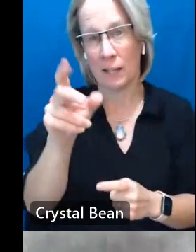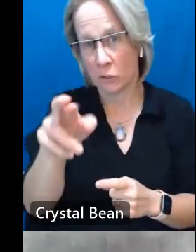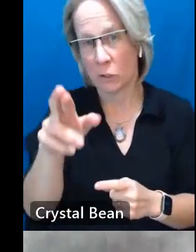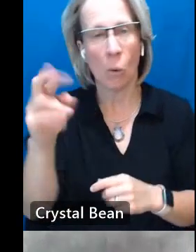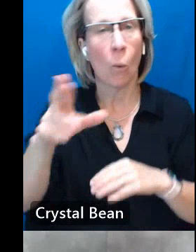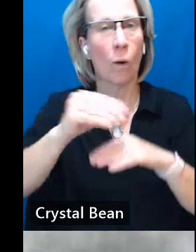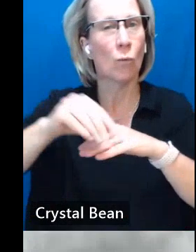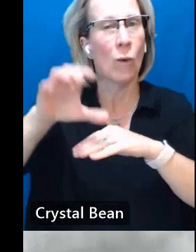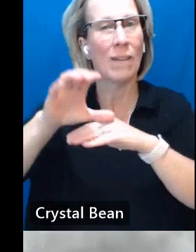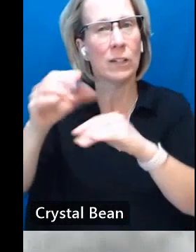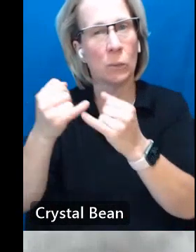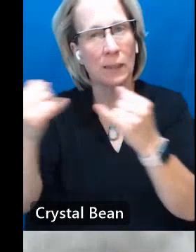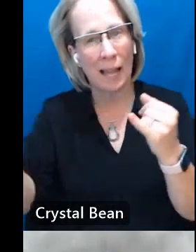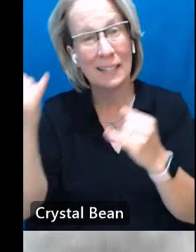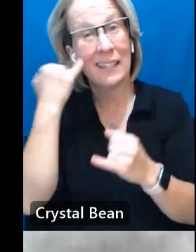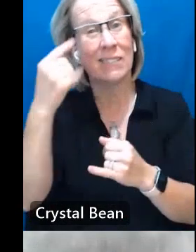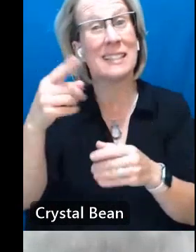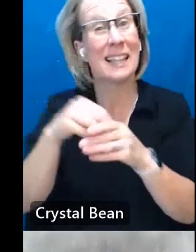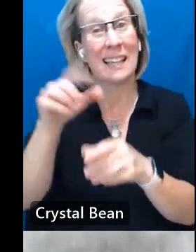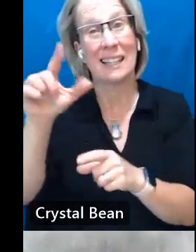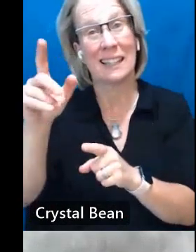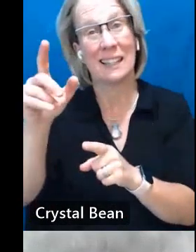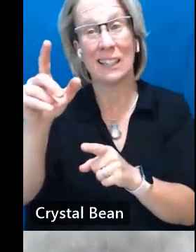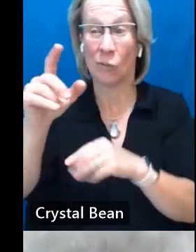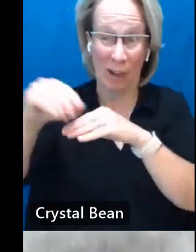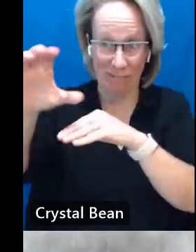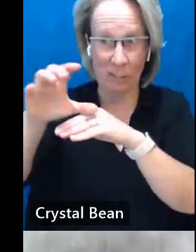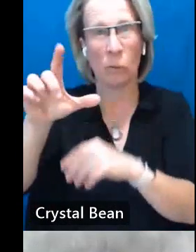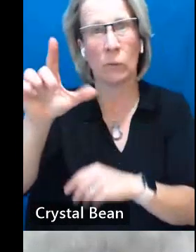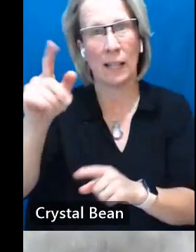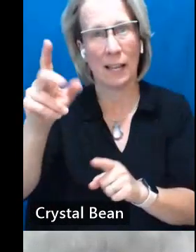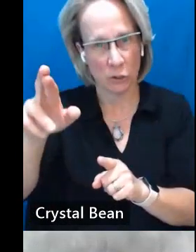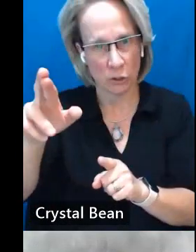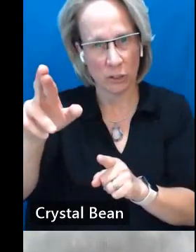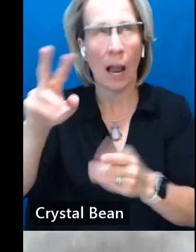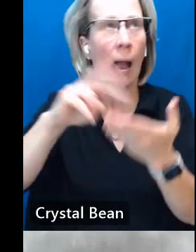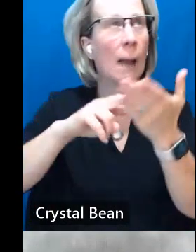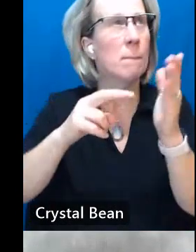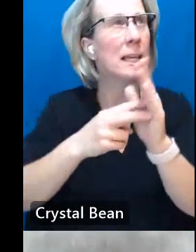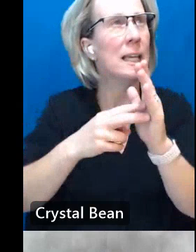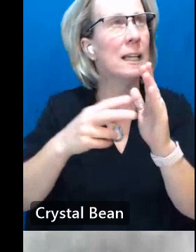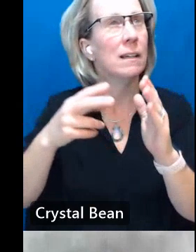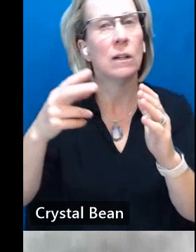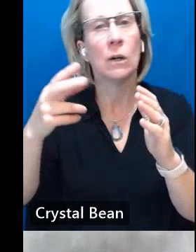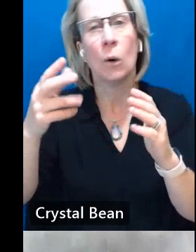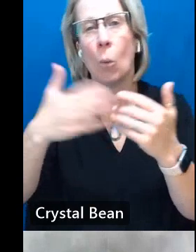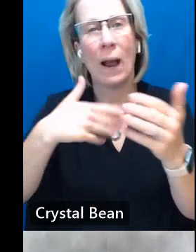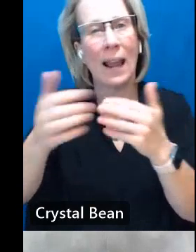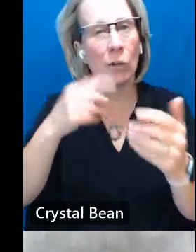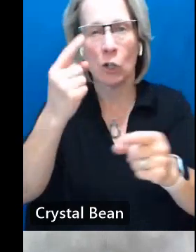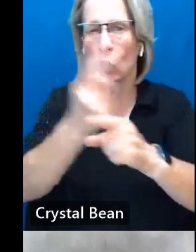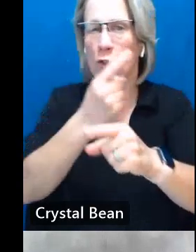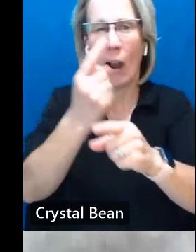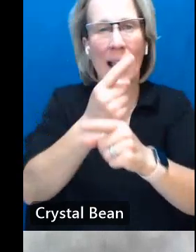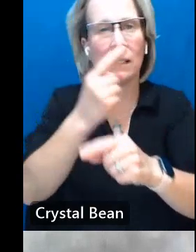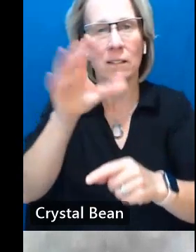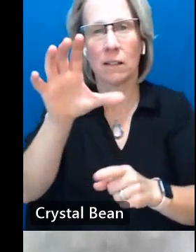line if it's in the revenue ledger. So by revenue line, I mean whatever the correct code is, for